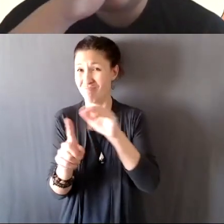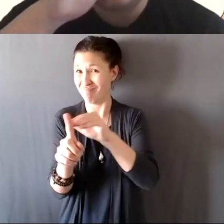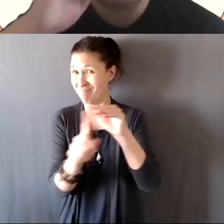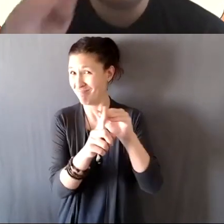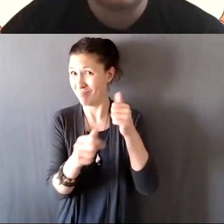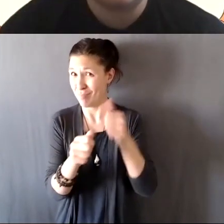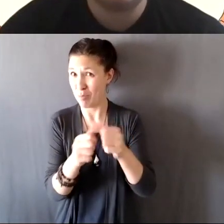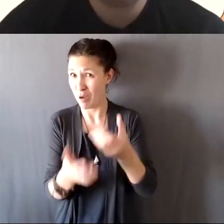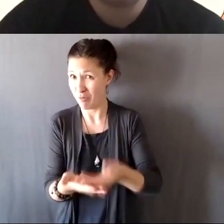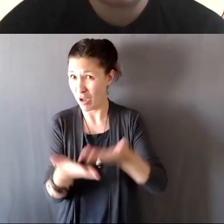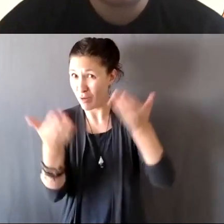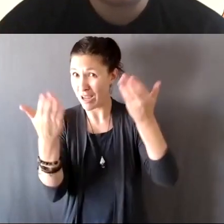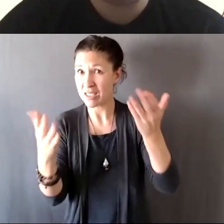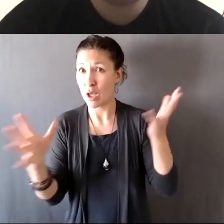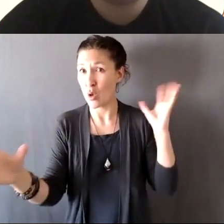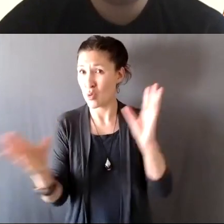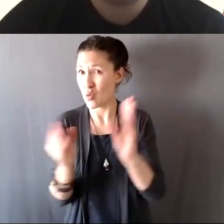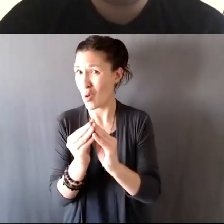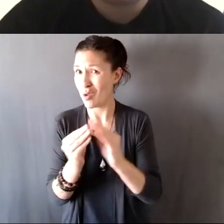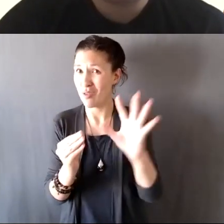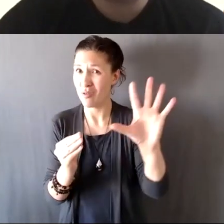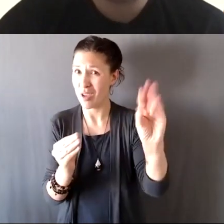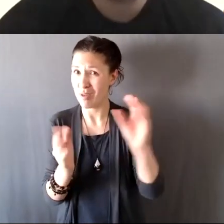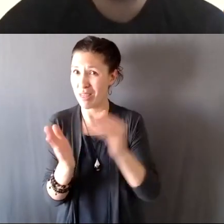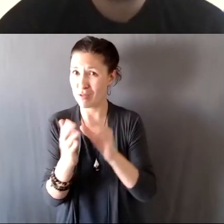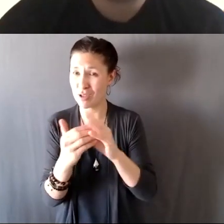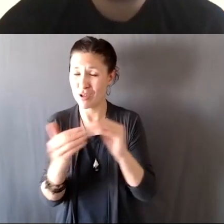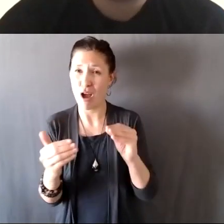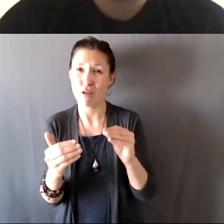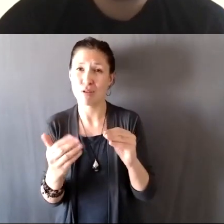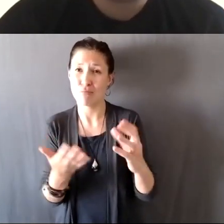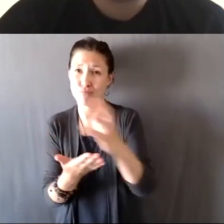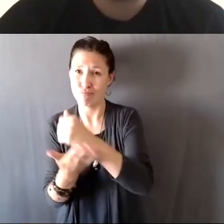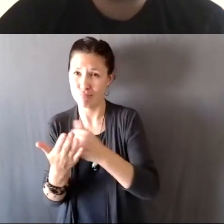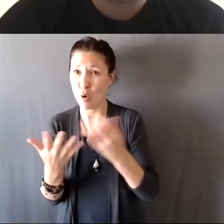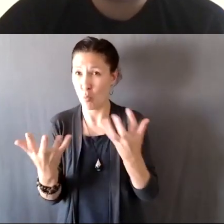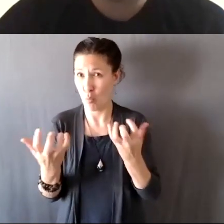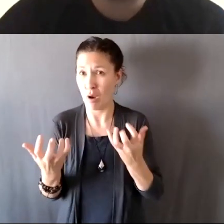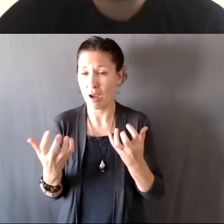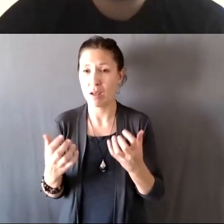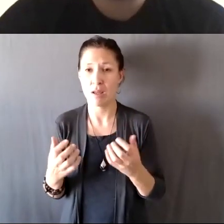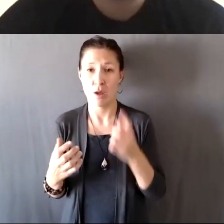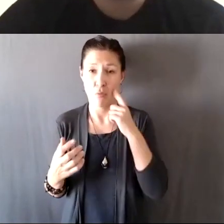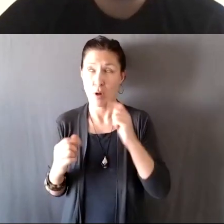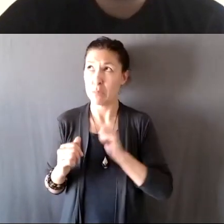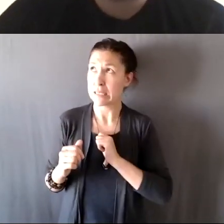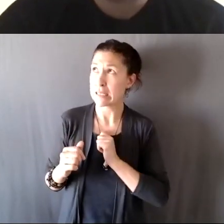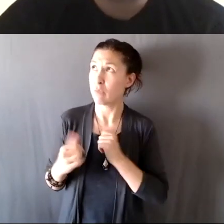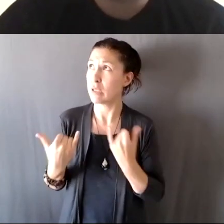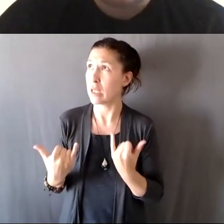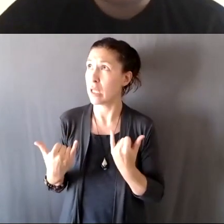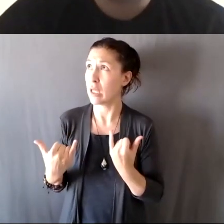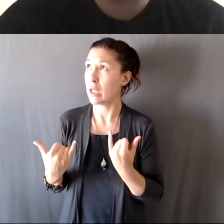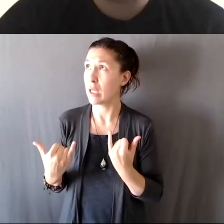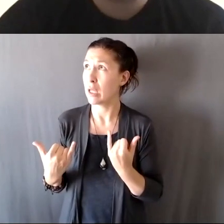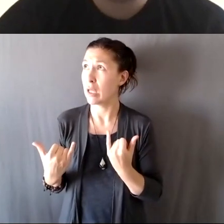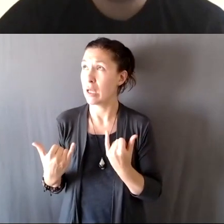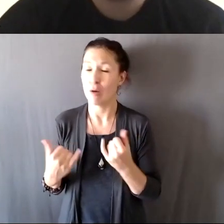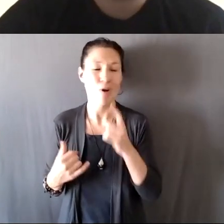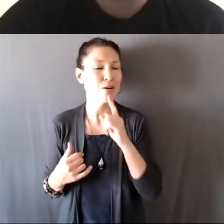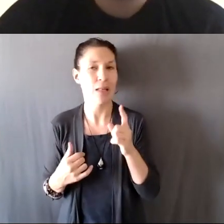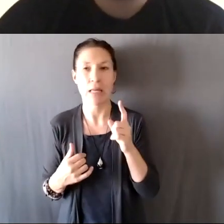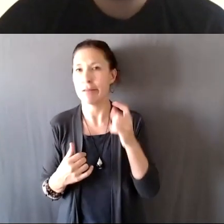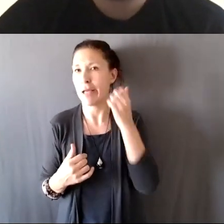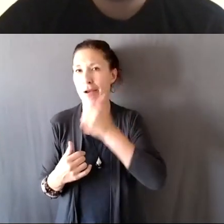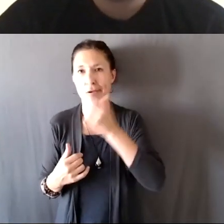of $50,000. And just speaking for myself today and every day I'm at WOW